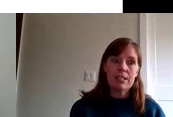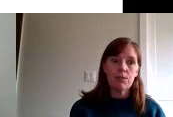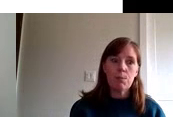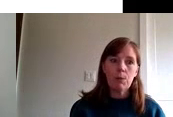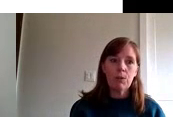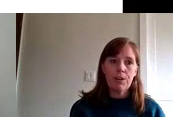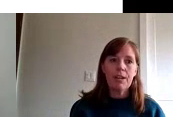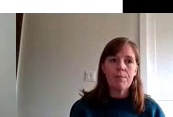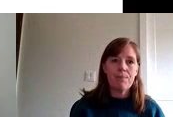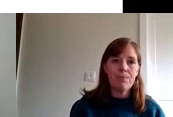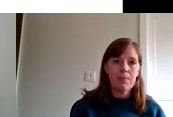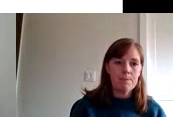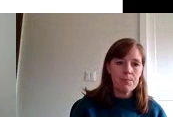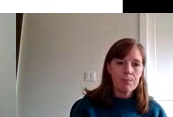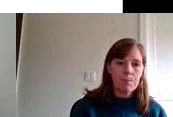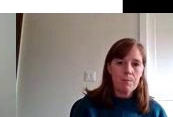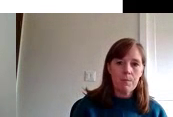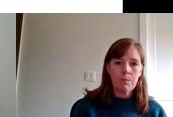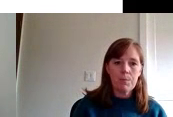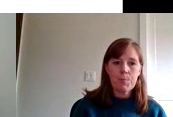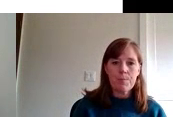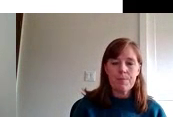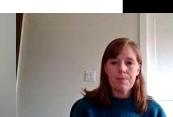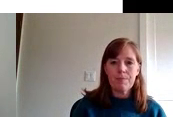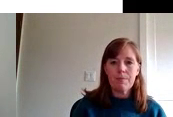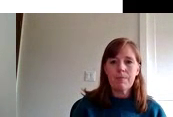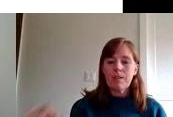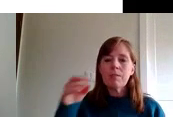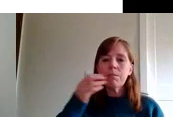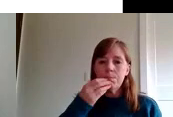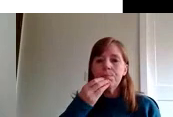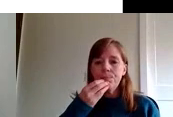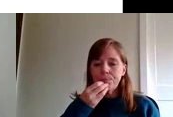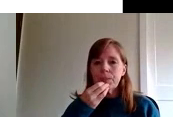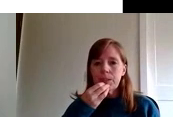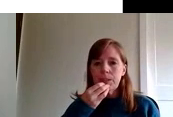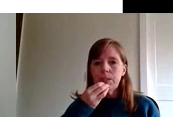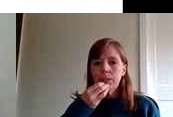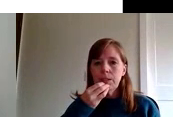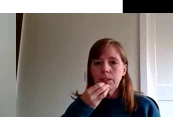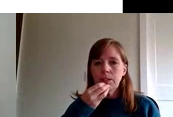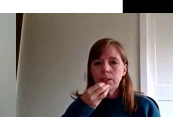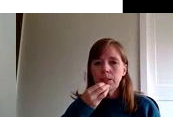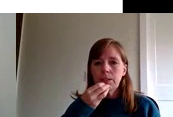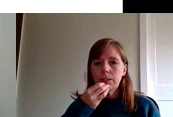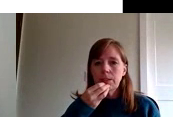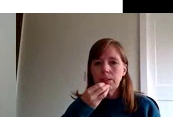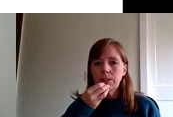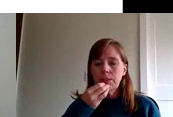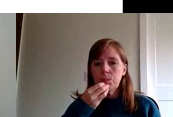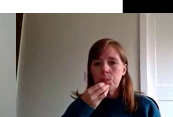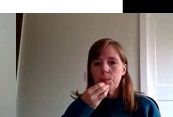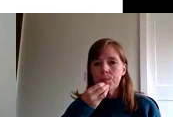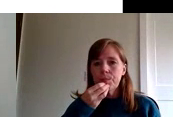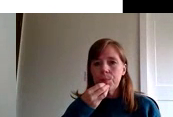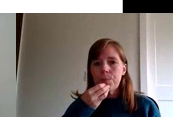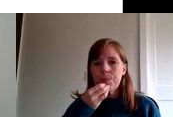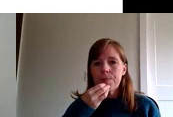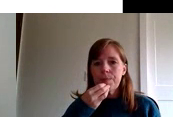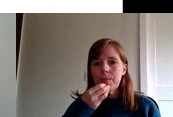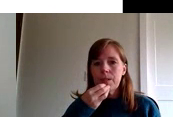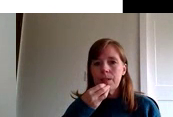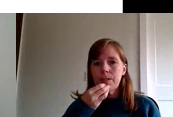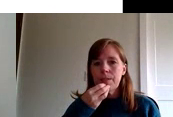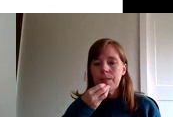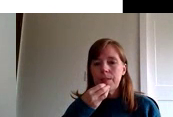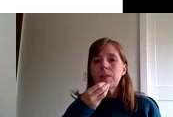whole experience of remote learning. Yeah, I think shared calendars too is another thing that's been really nice that we were not using prior to this. And